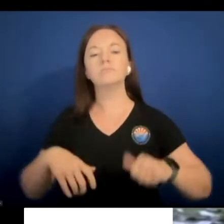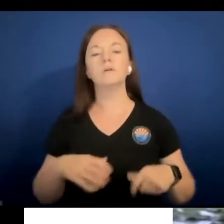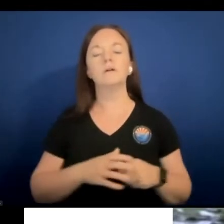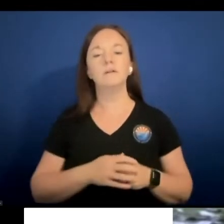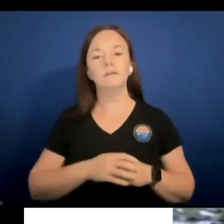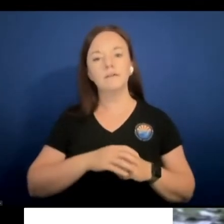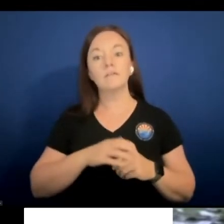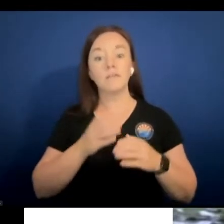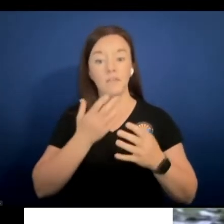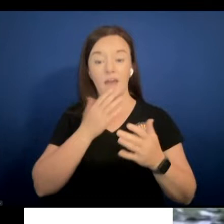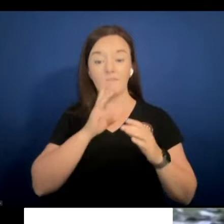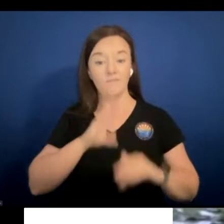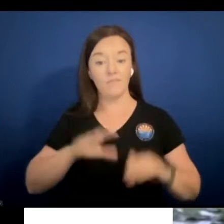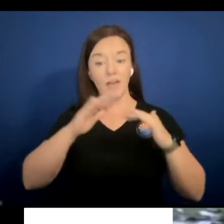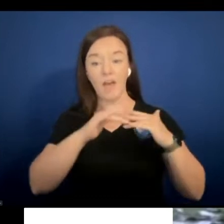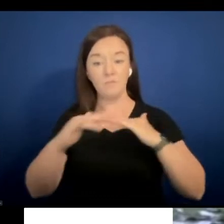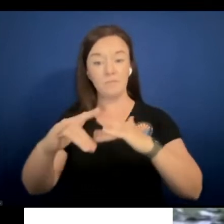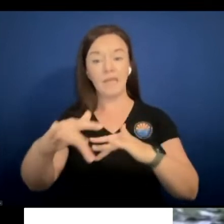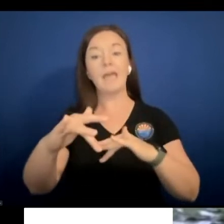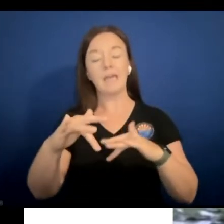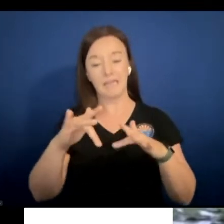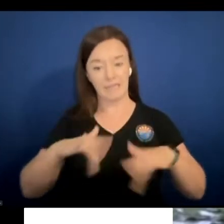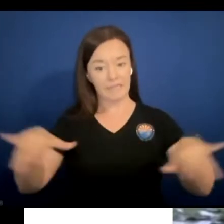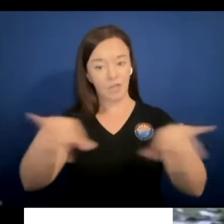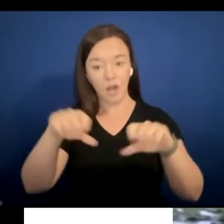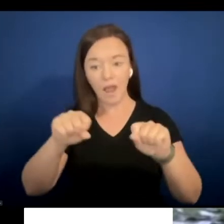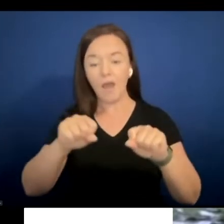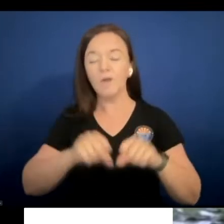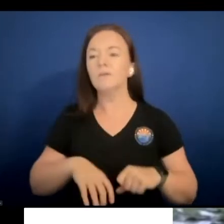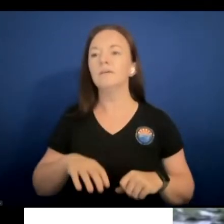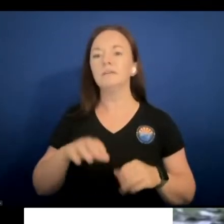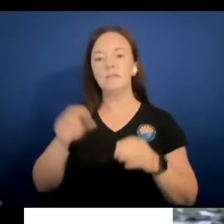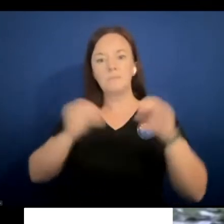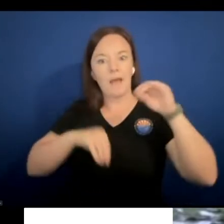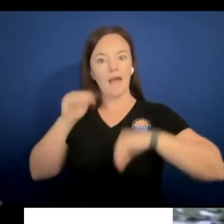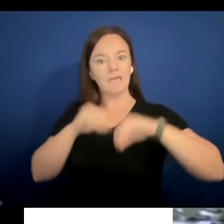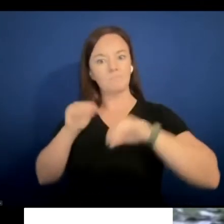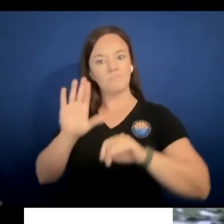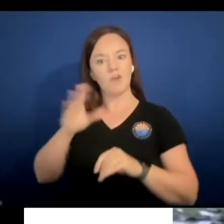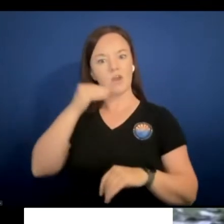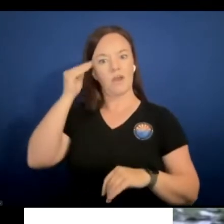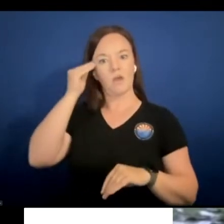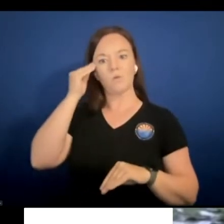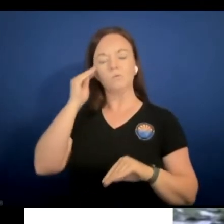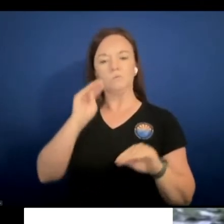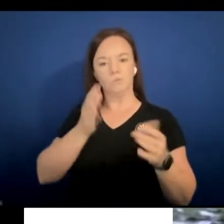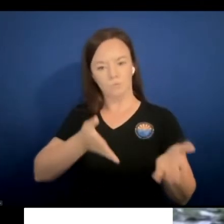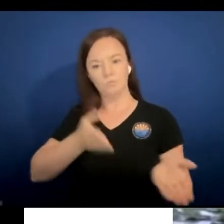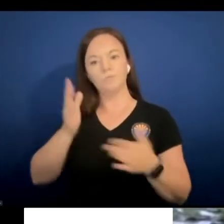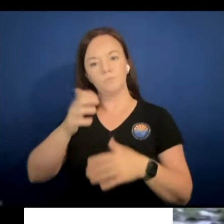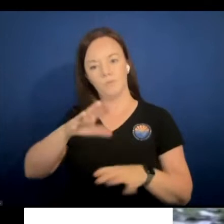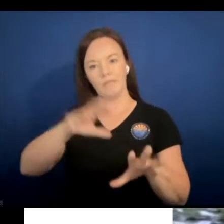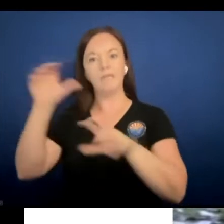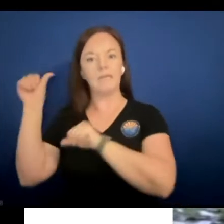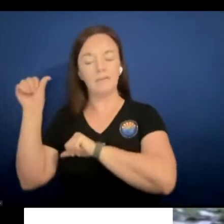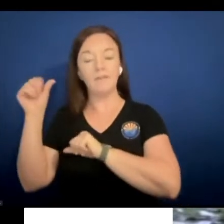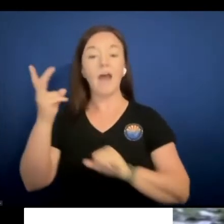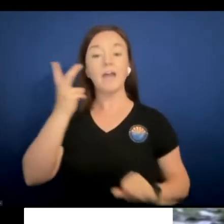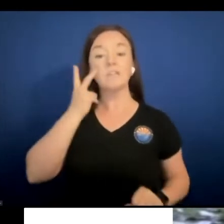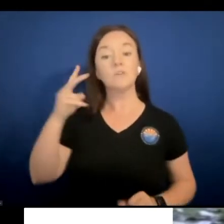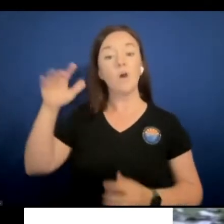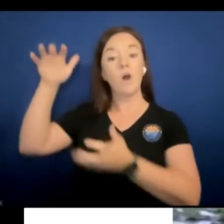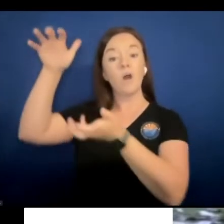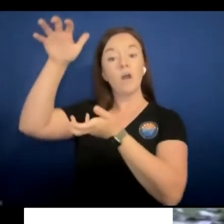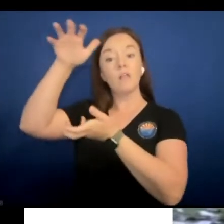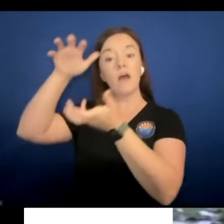house that was in the bottom of the floodplain that day. And I saw the cloud above this particular point